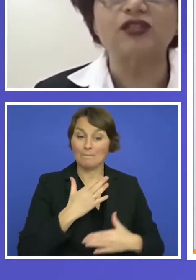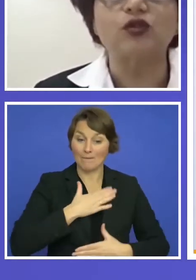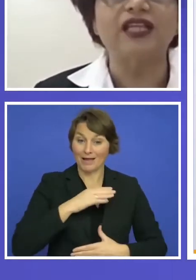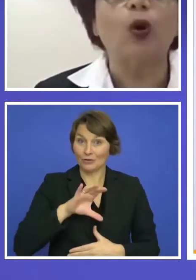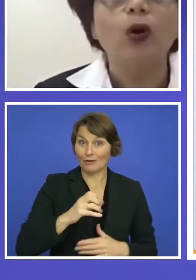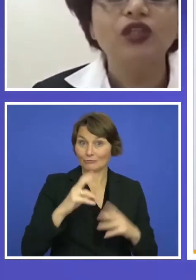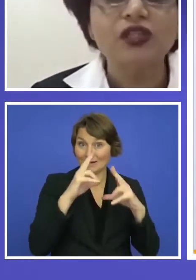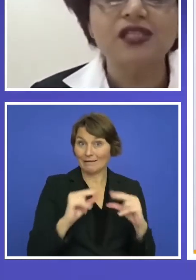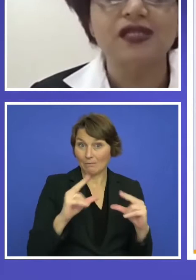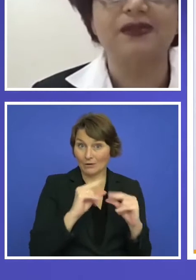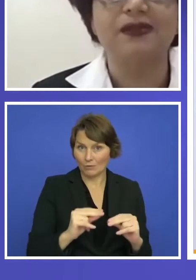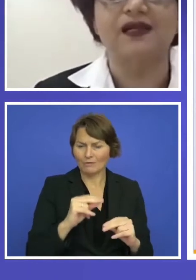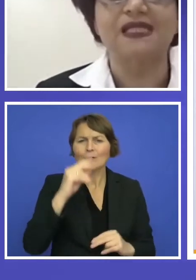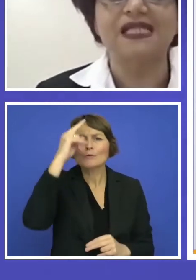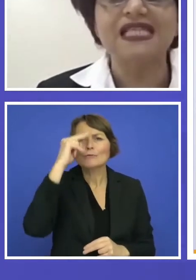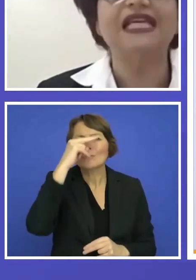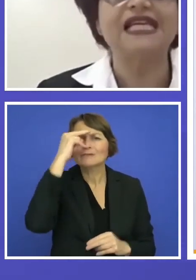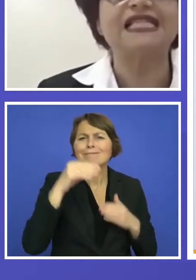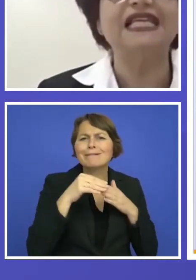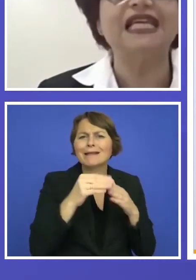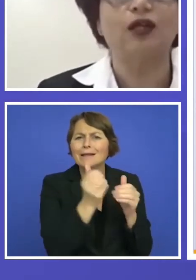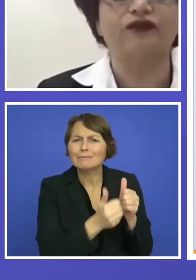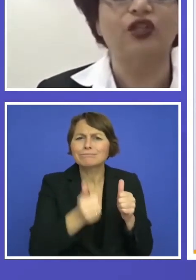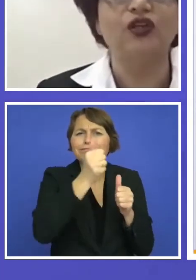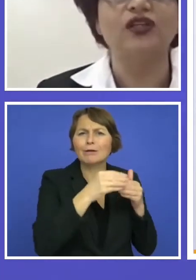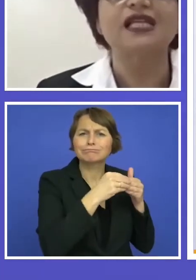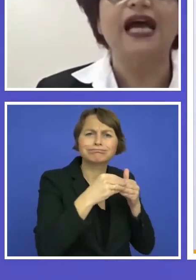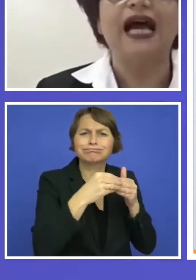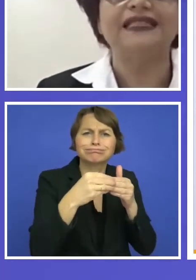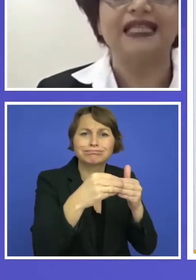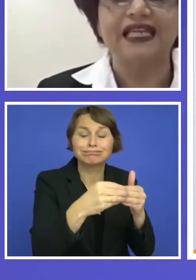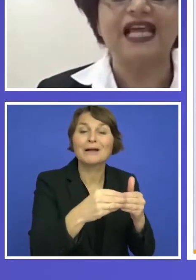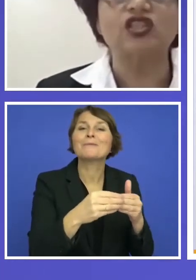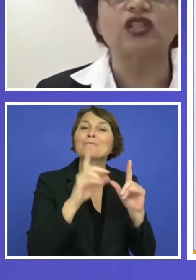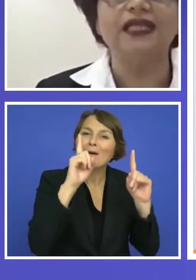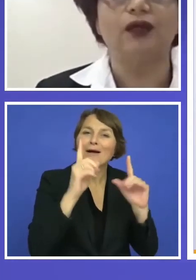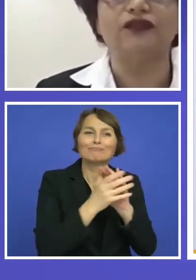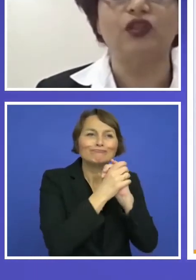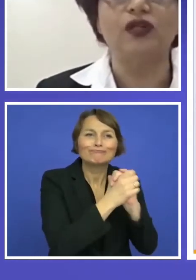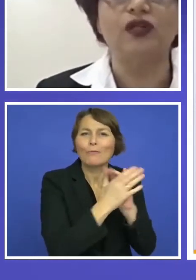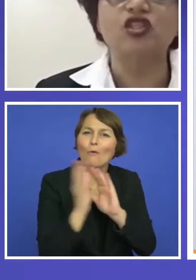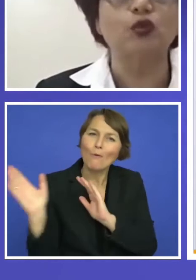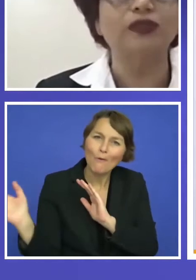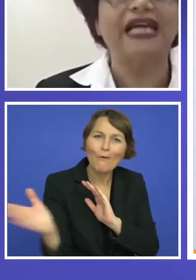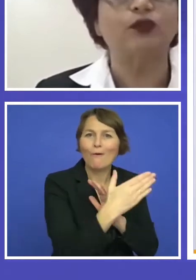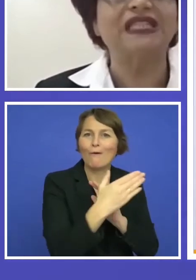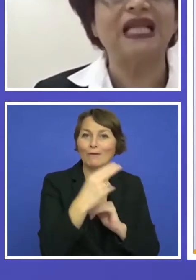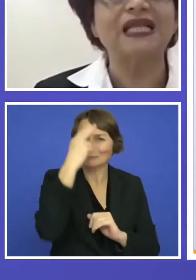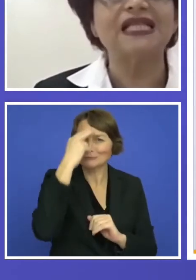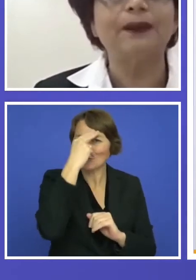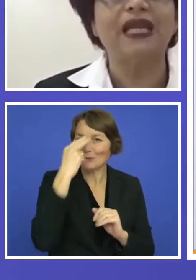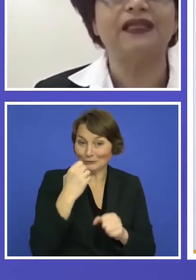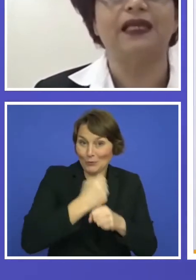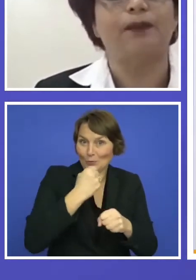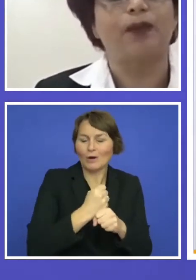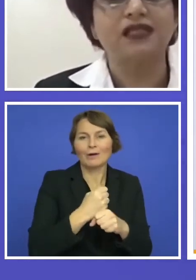to congratulate all nurses, because this year is the year of the nurse and International Year of the Nurse. It's true that we did